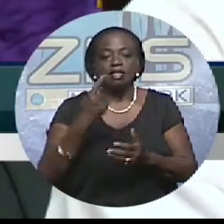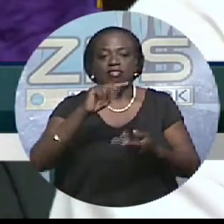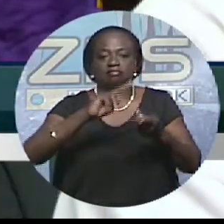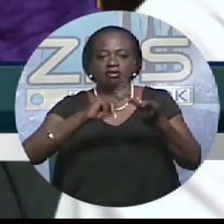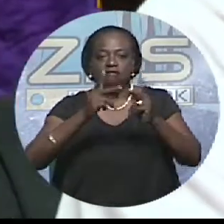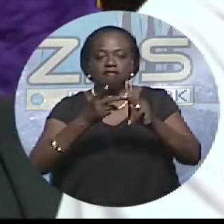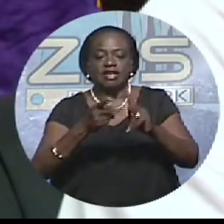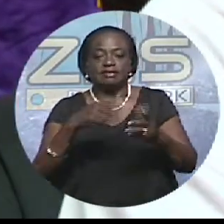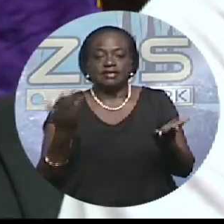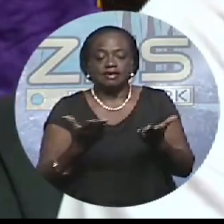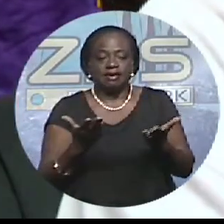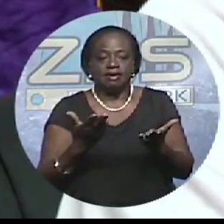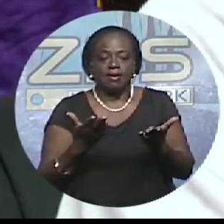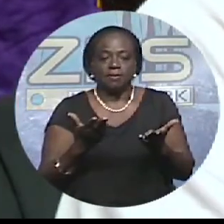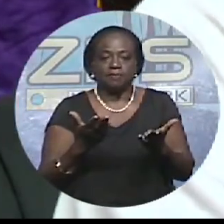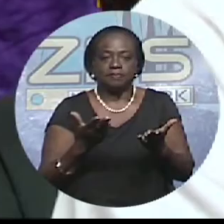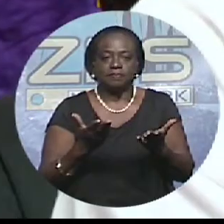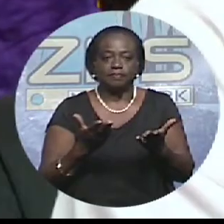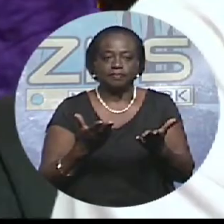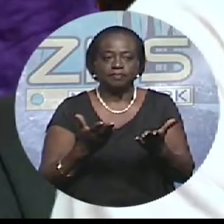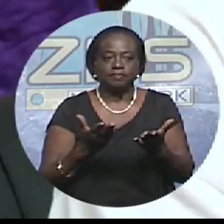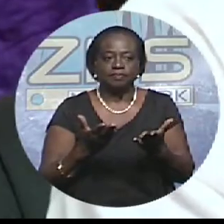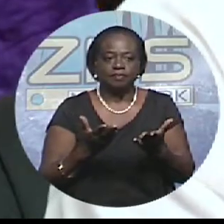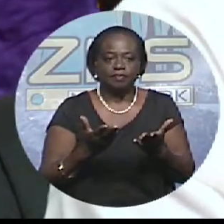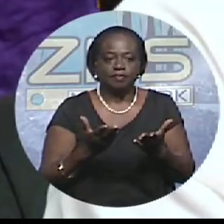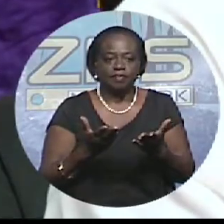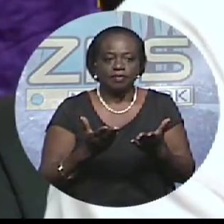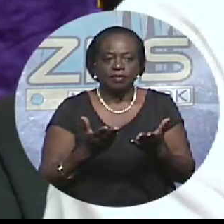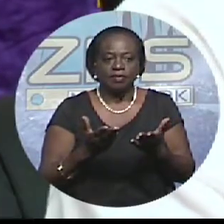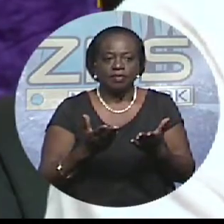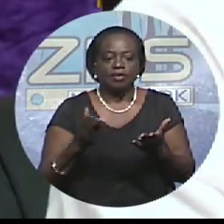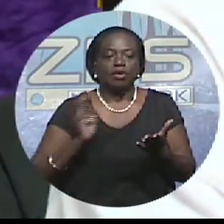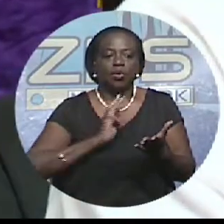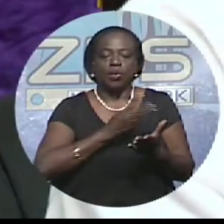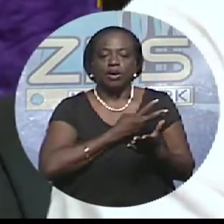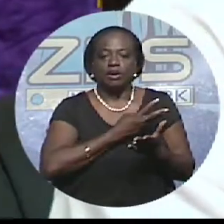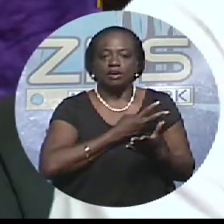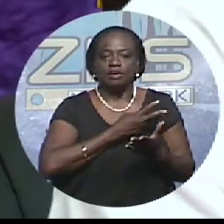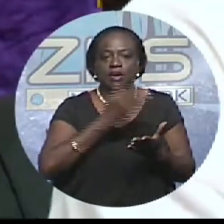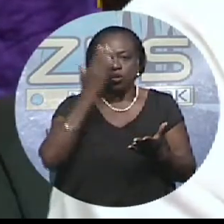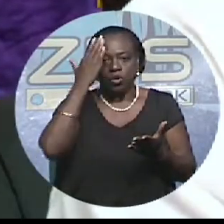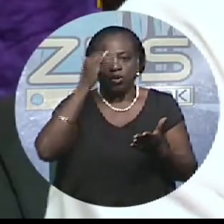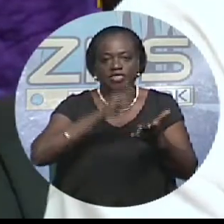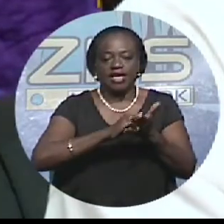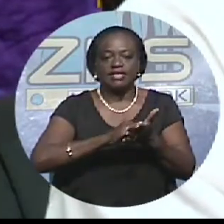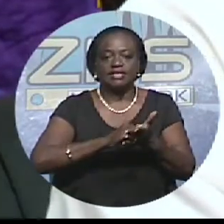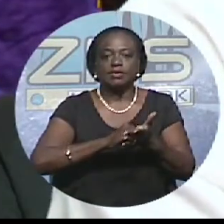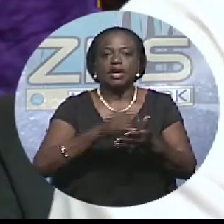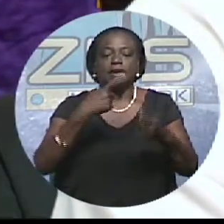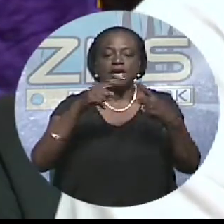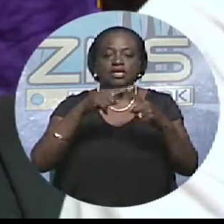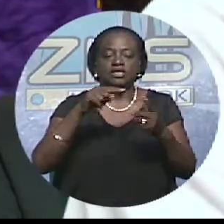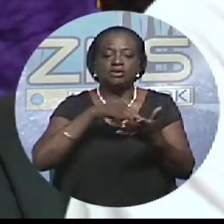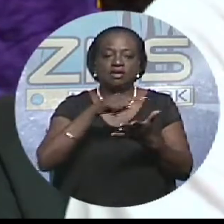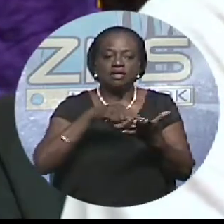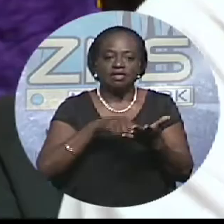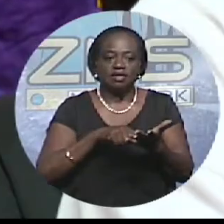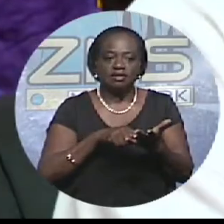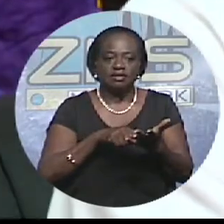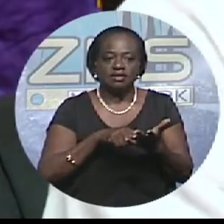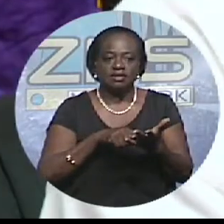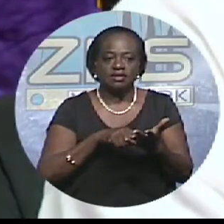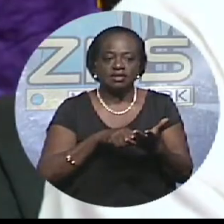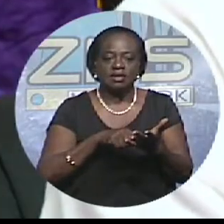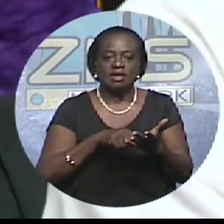here, we've been talking. We were aware that it was coming to this because we began the track some